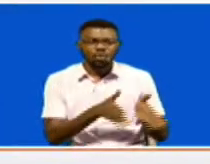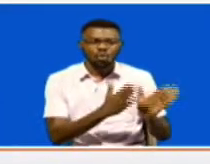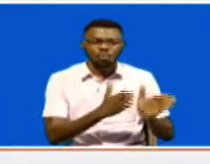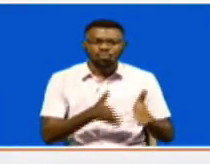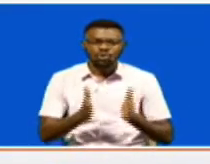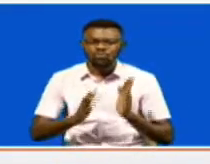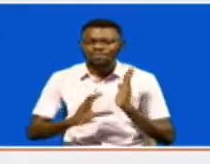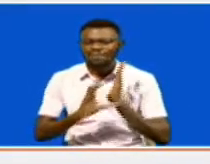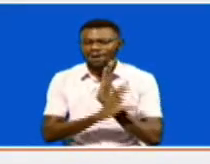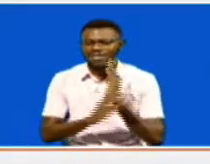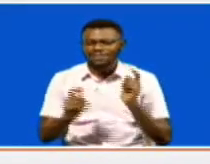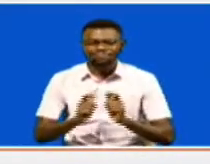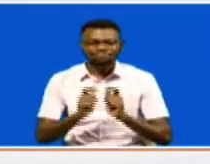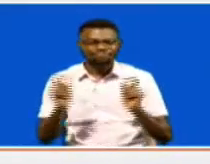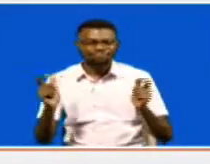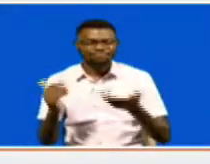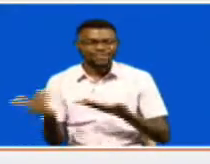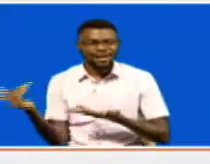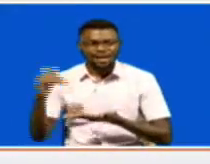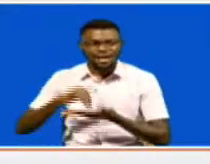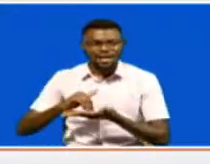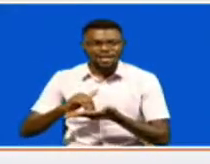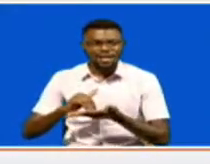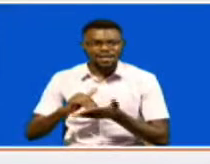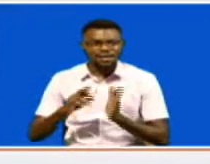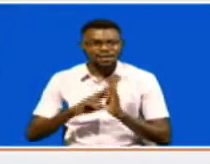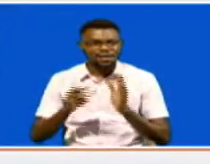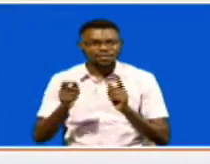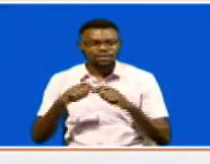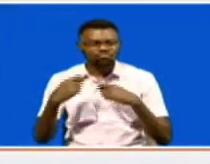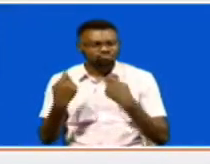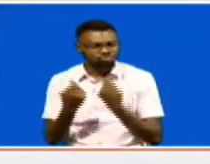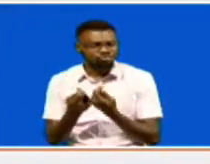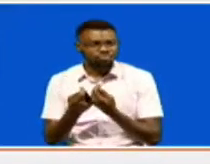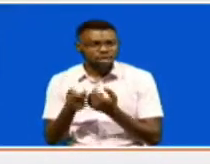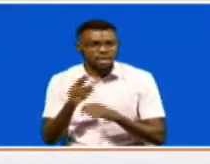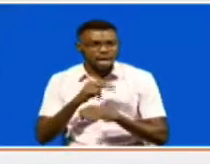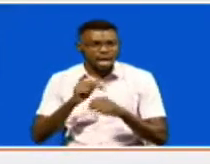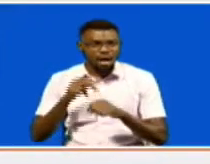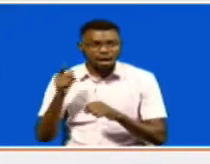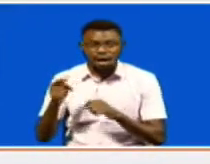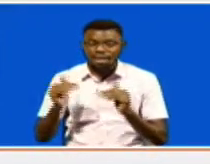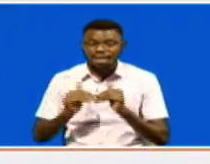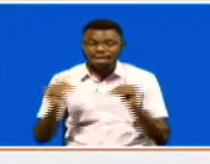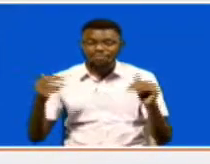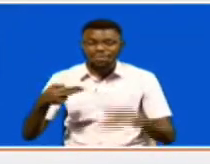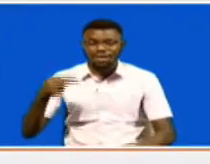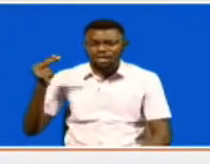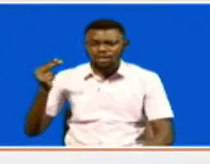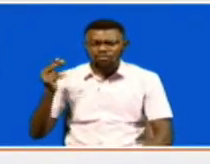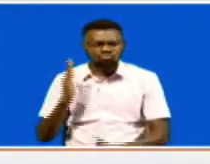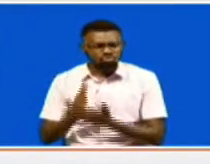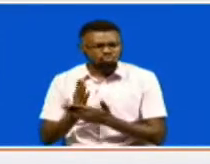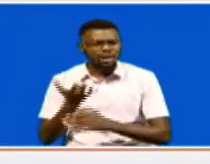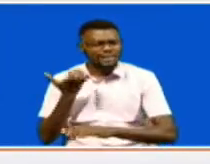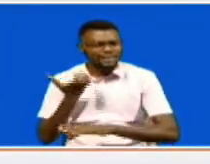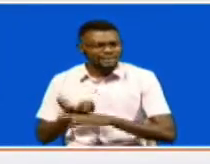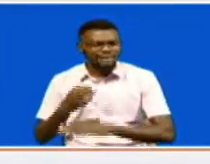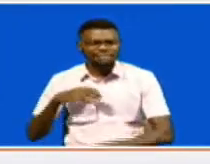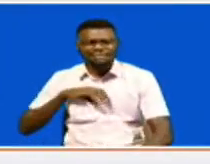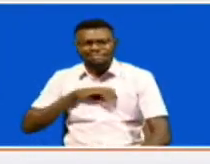country great again. Representing the national team, I think, is the highest level of football. So it was tough, but we were patient, and we know